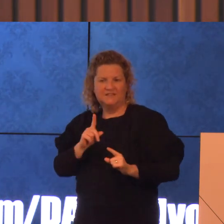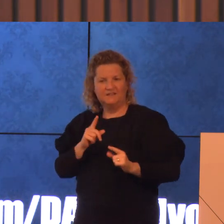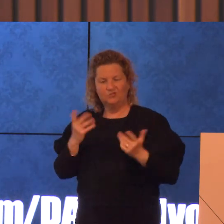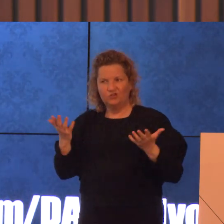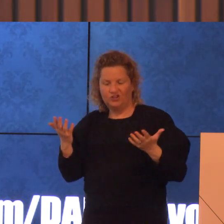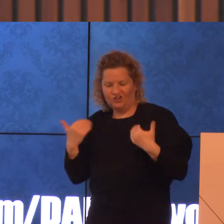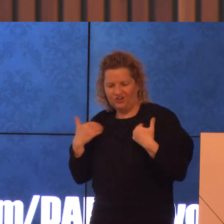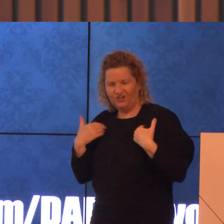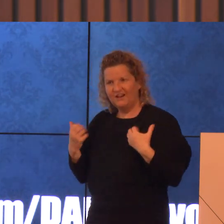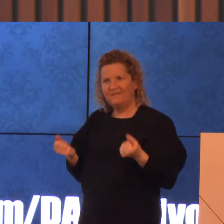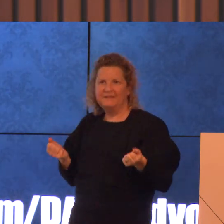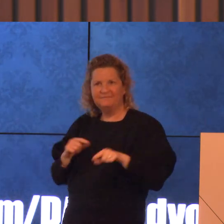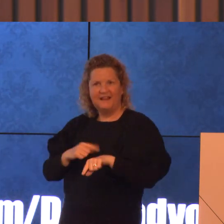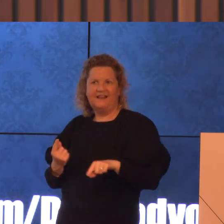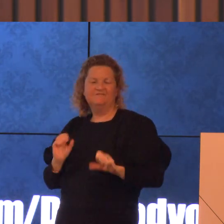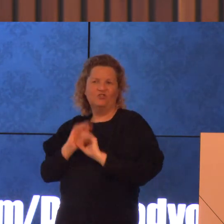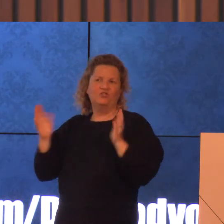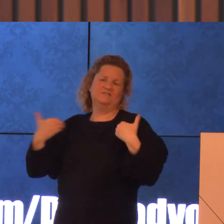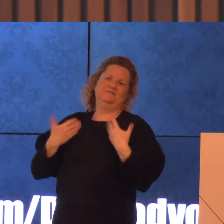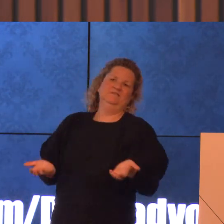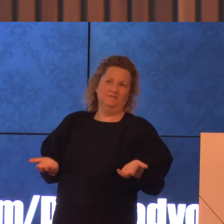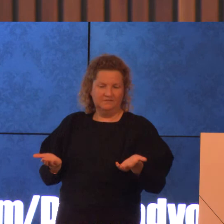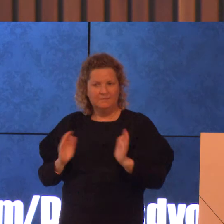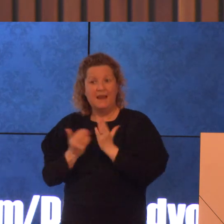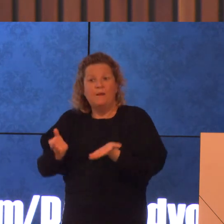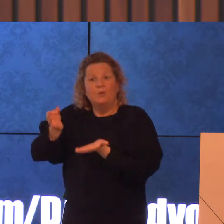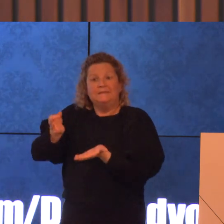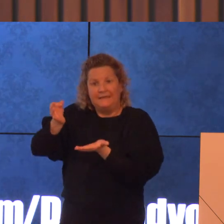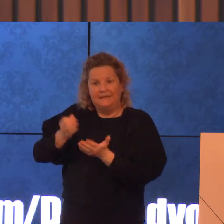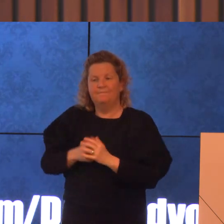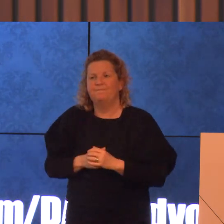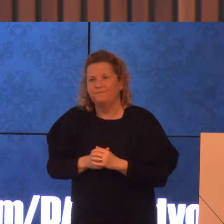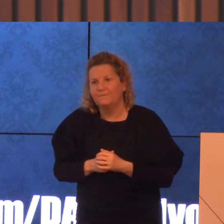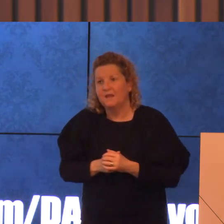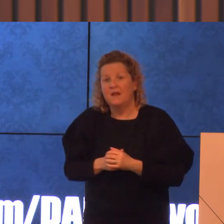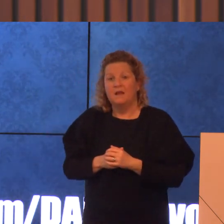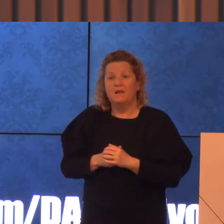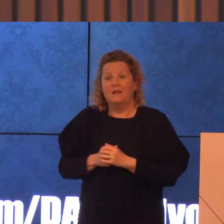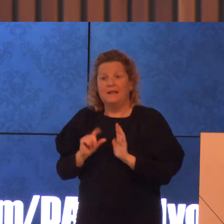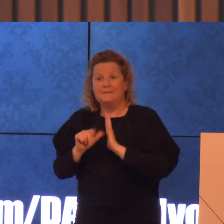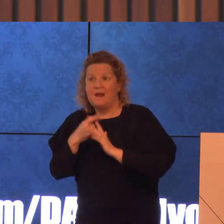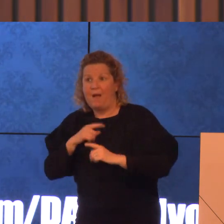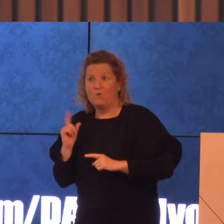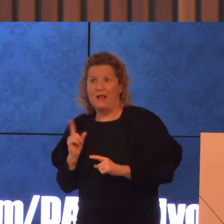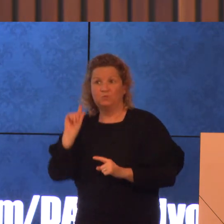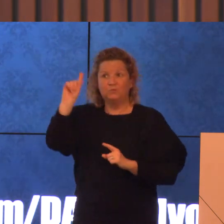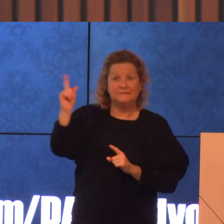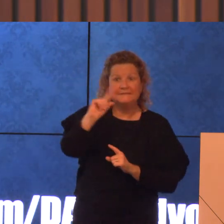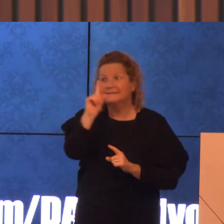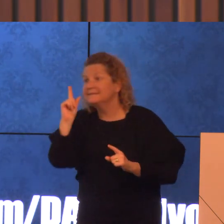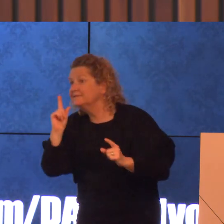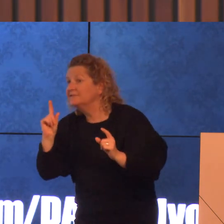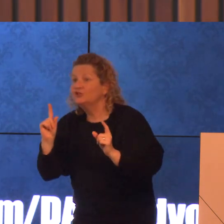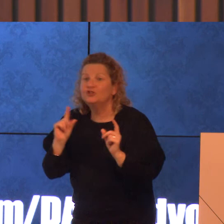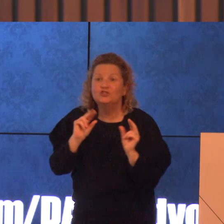deliver sometimes. But now it's morning tea time, and during morning tea, I'm going to come out and chat and mingle, but we'll also